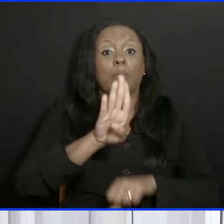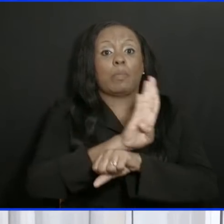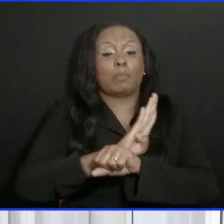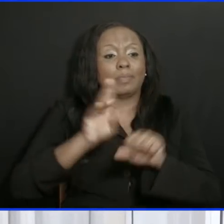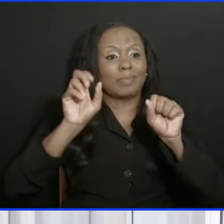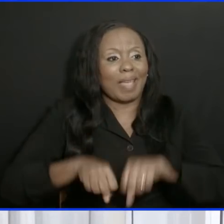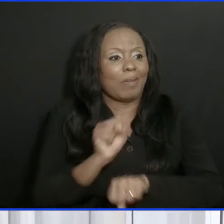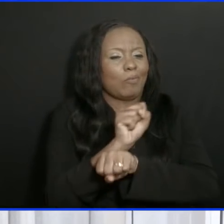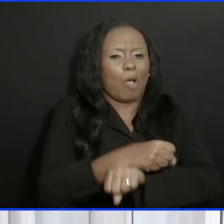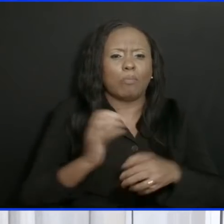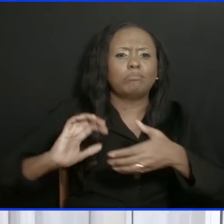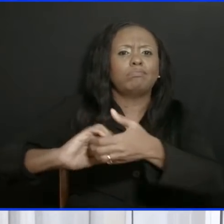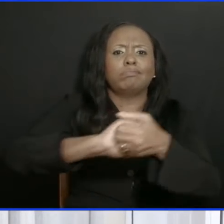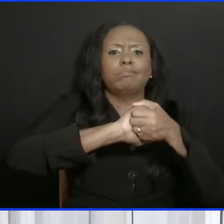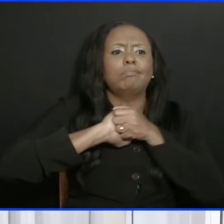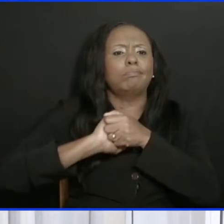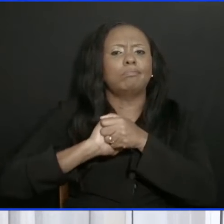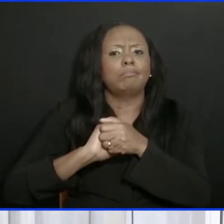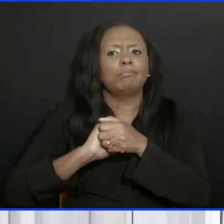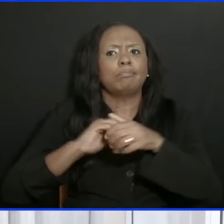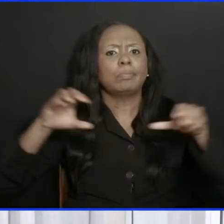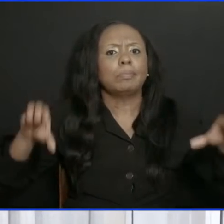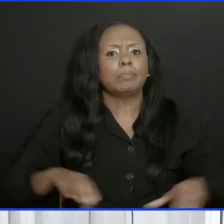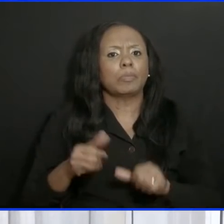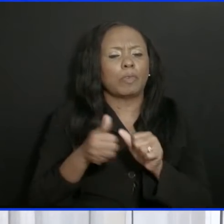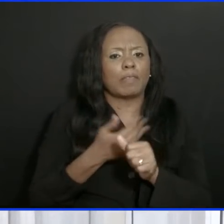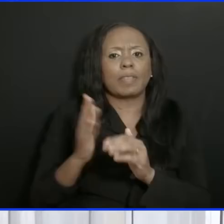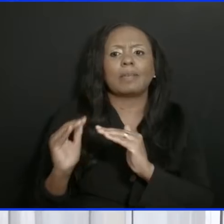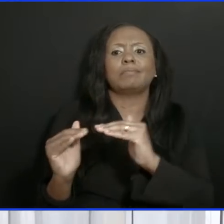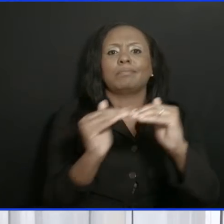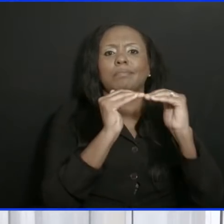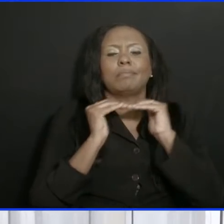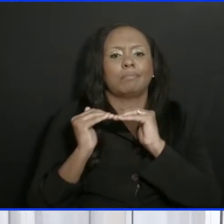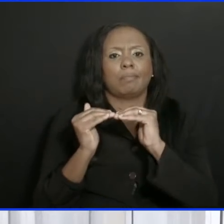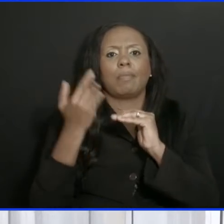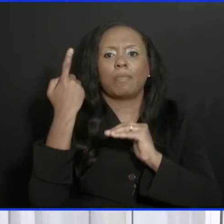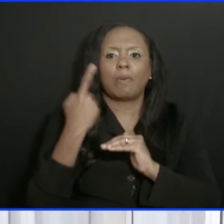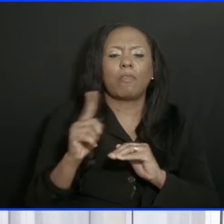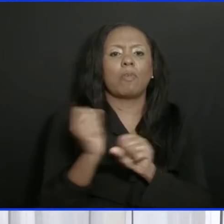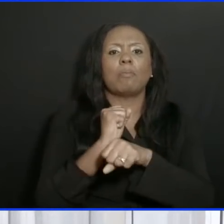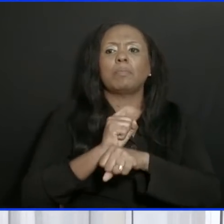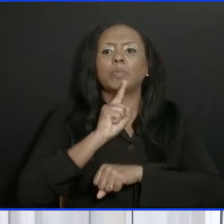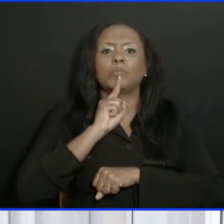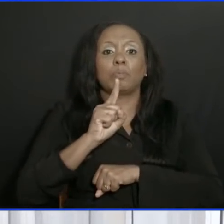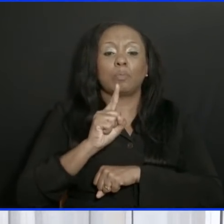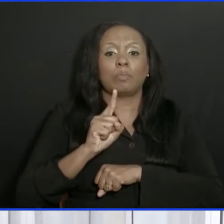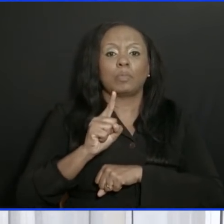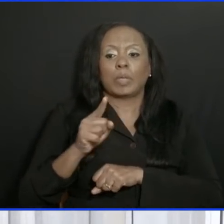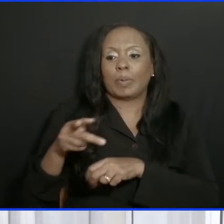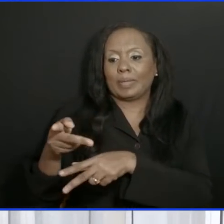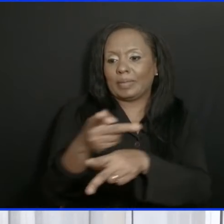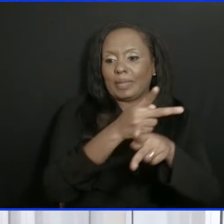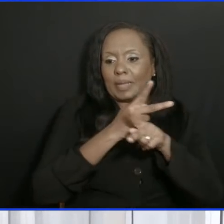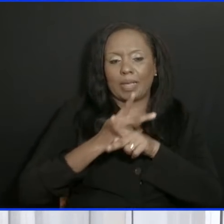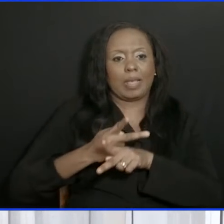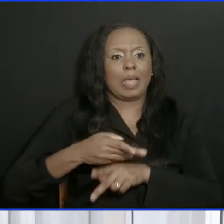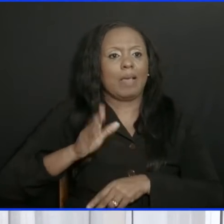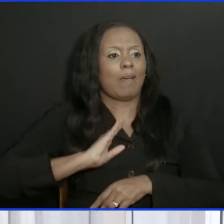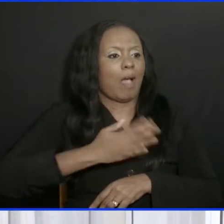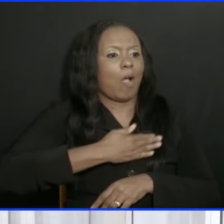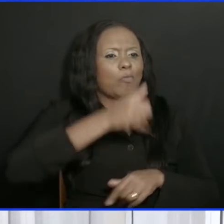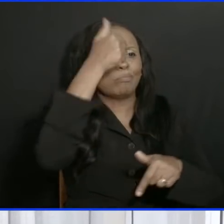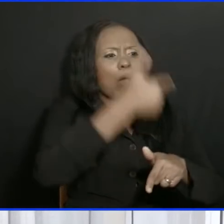us do all the things necessary equally at this point to also to be our brothers and sisters